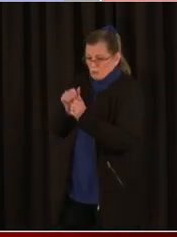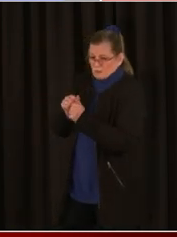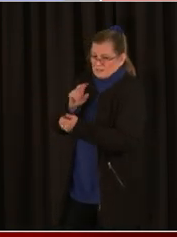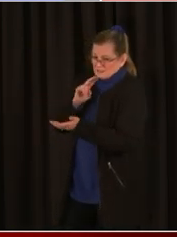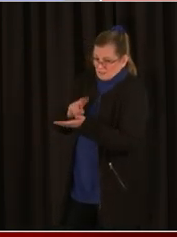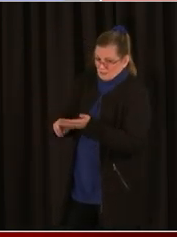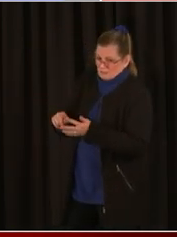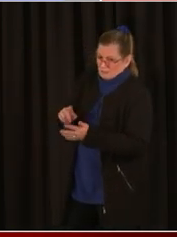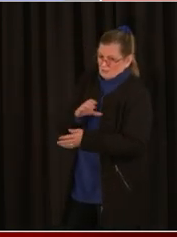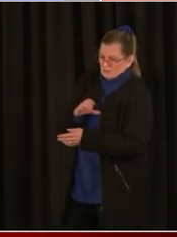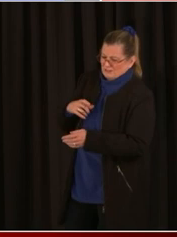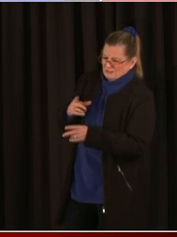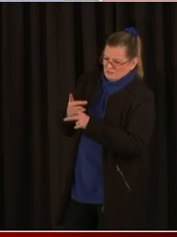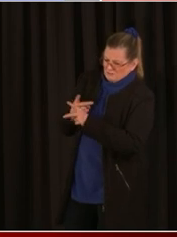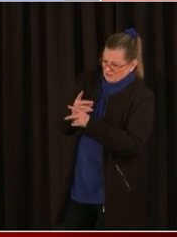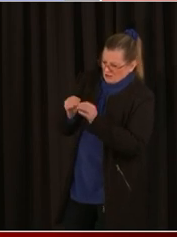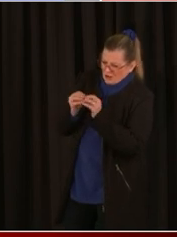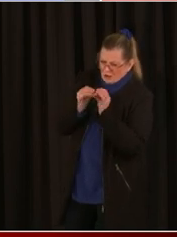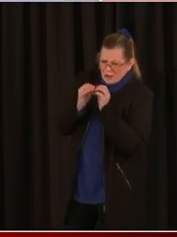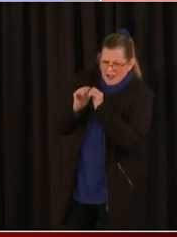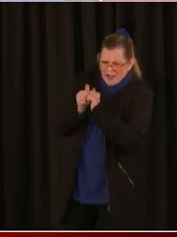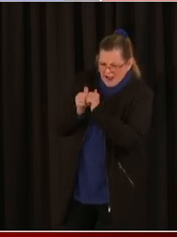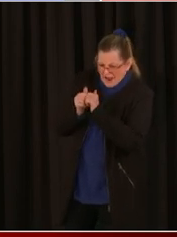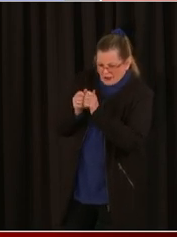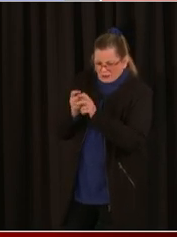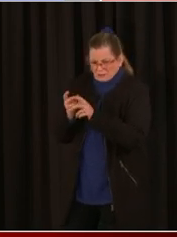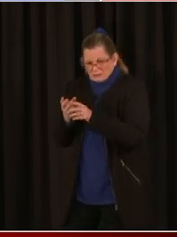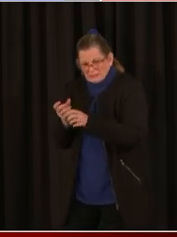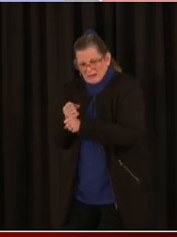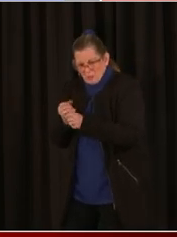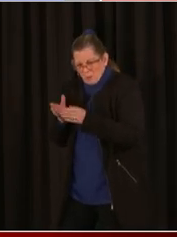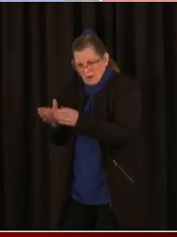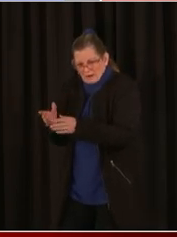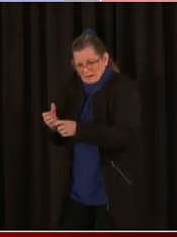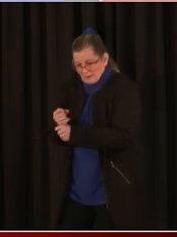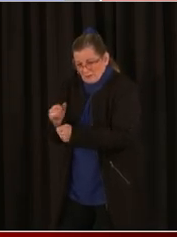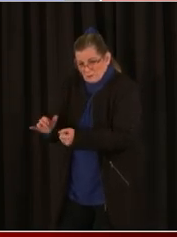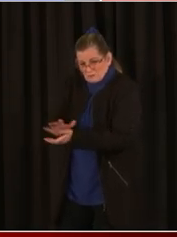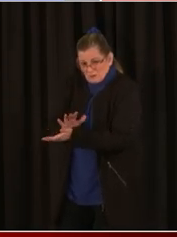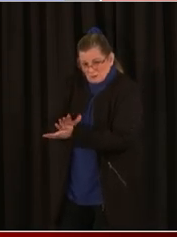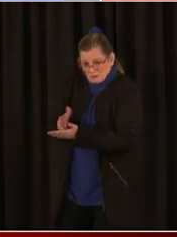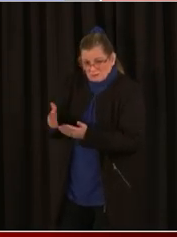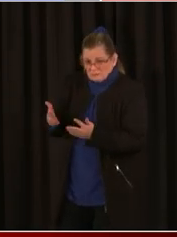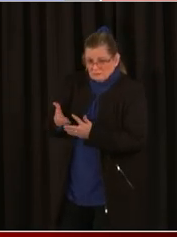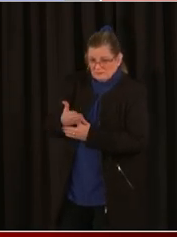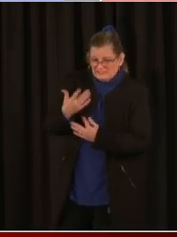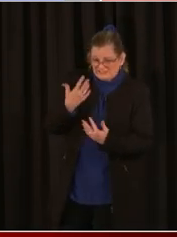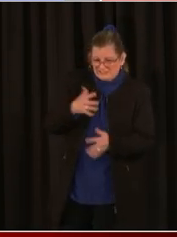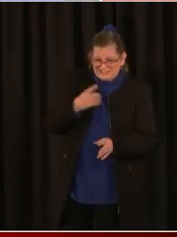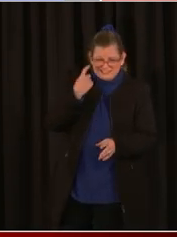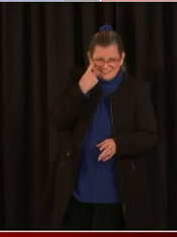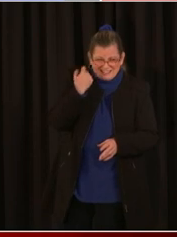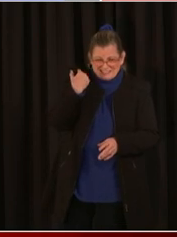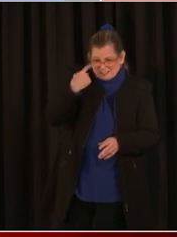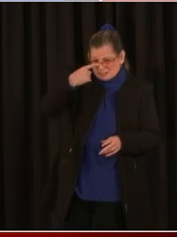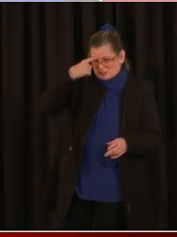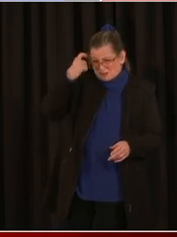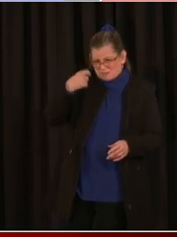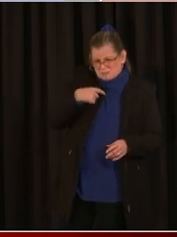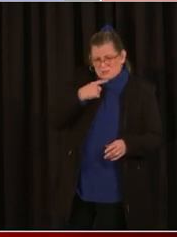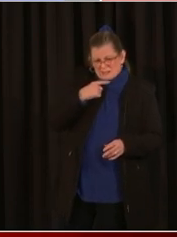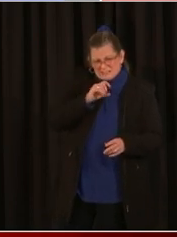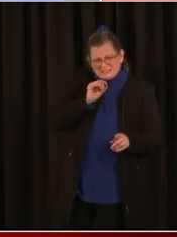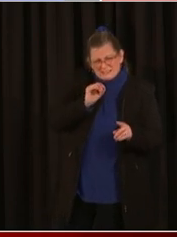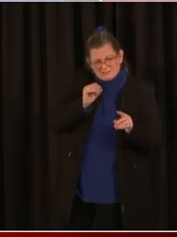to get the legislation delivered, and we may find a way. We actually had problems back in the summer. They weren't this